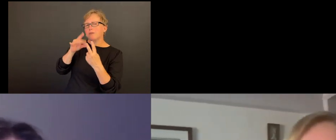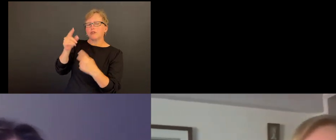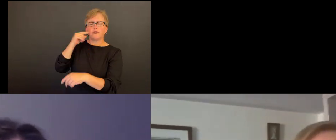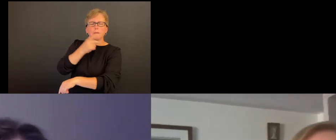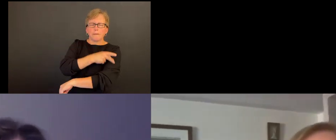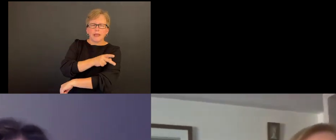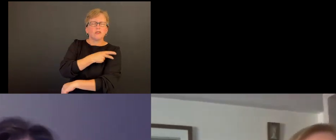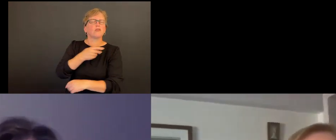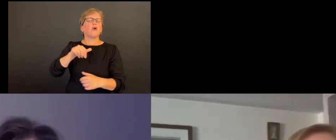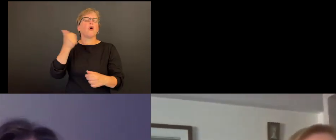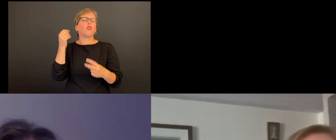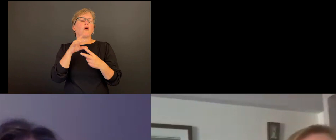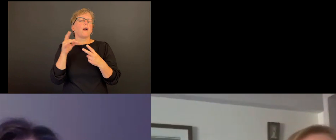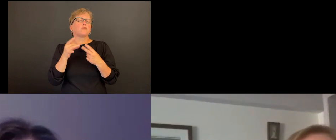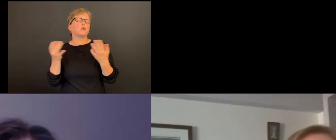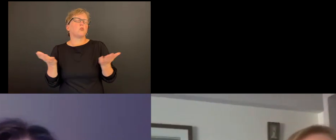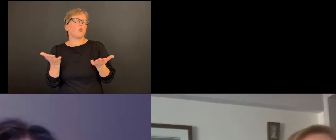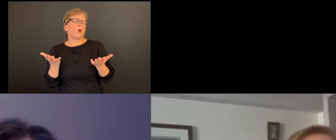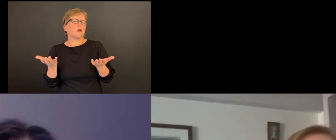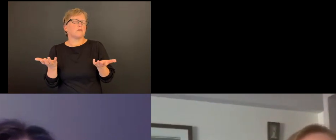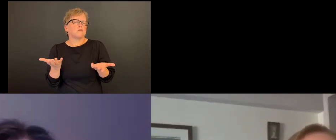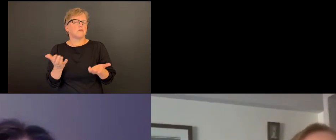are some alternatives that people can do?